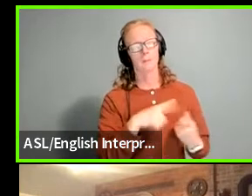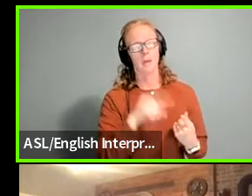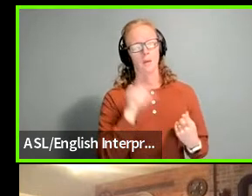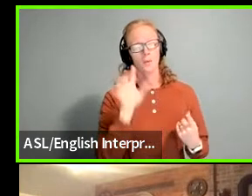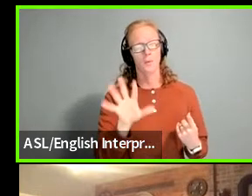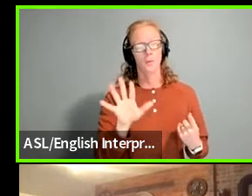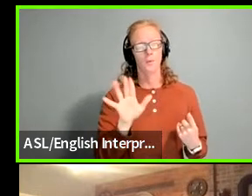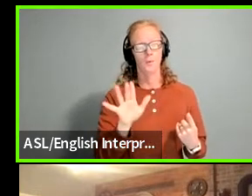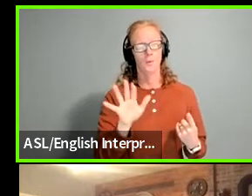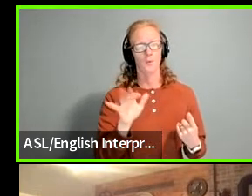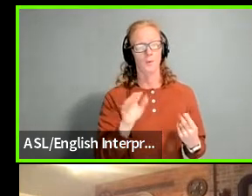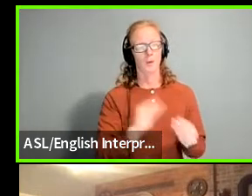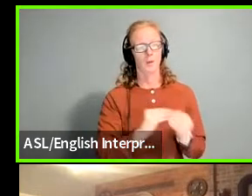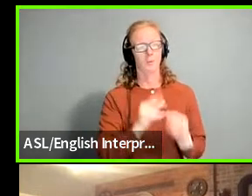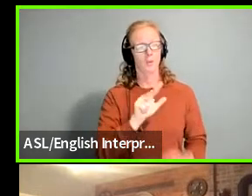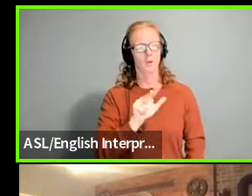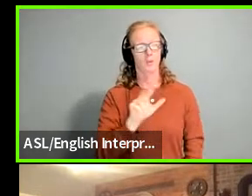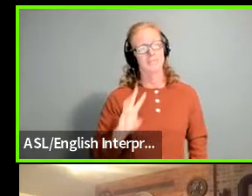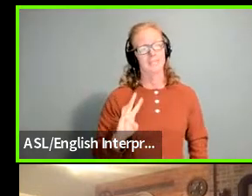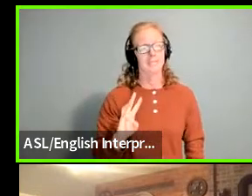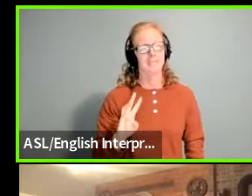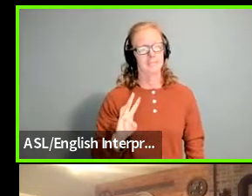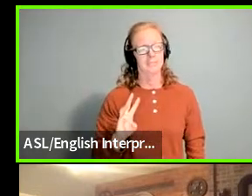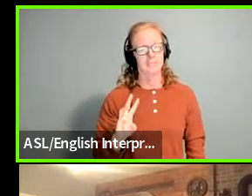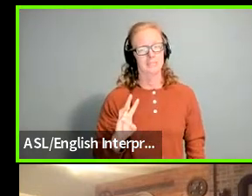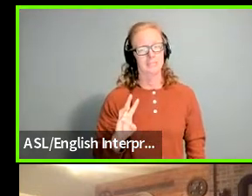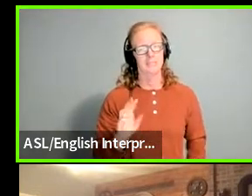regarding slide 36, I believe it was.